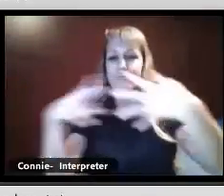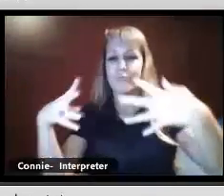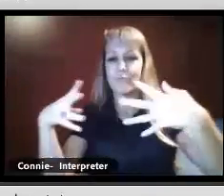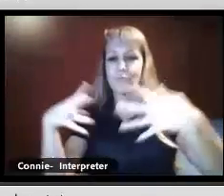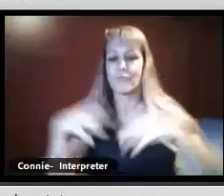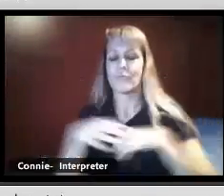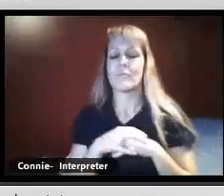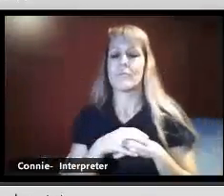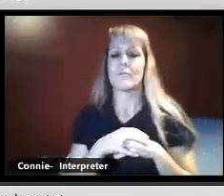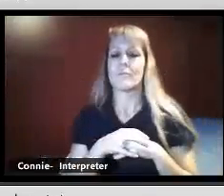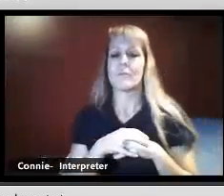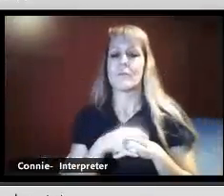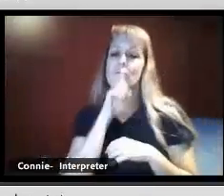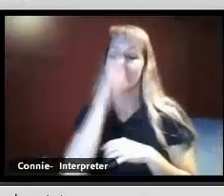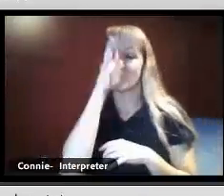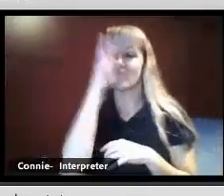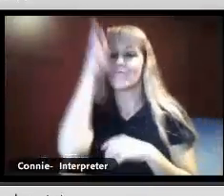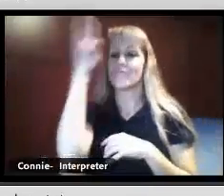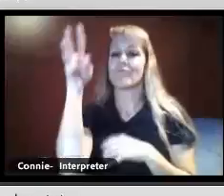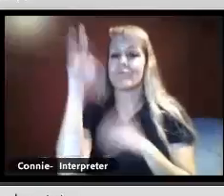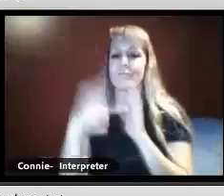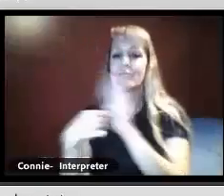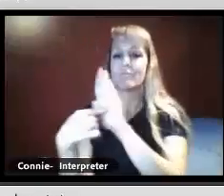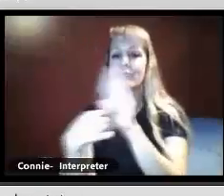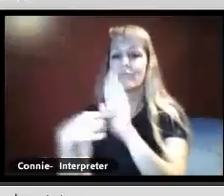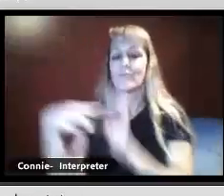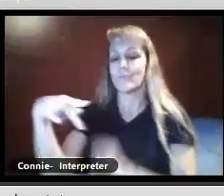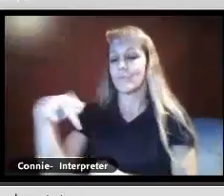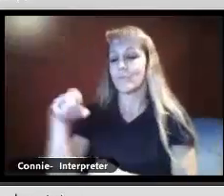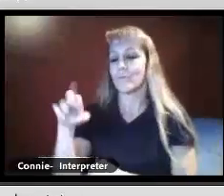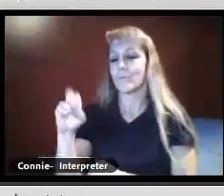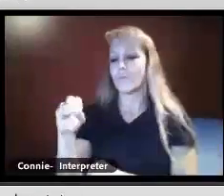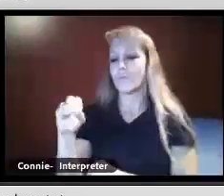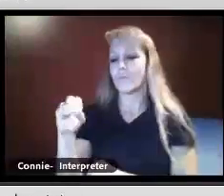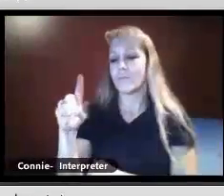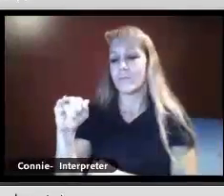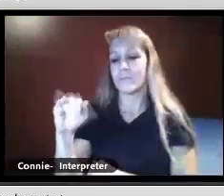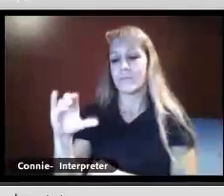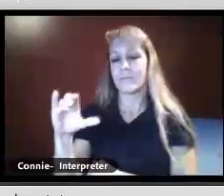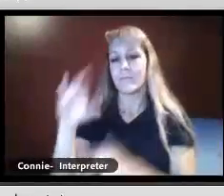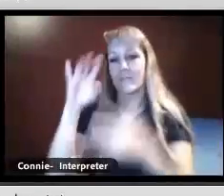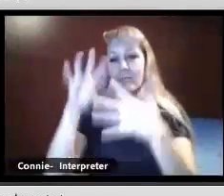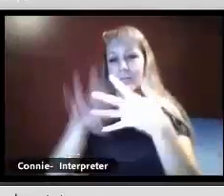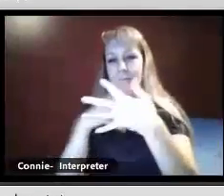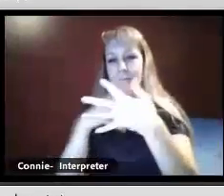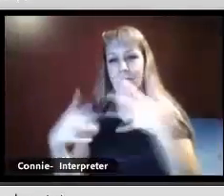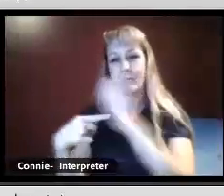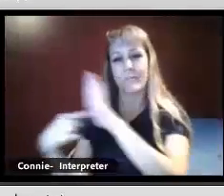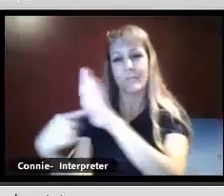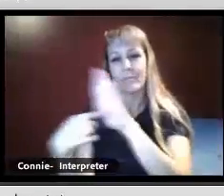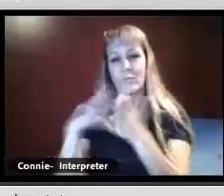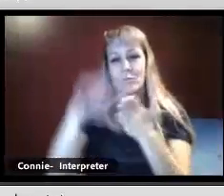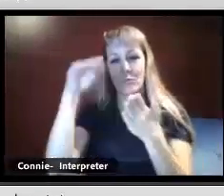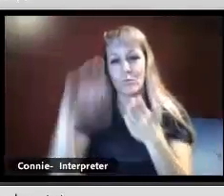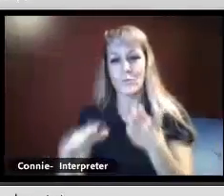very creative, innovative way that is useful for students of many different